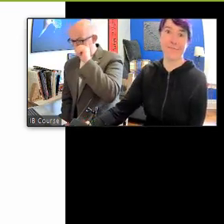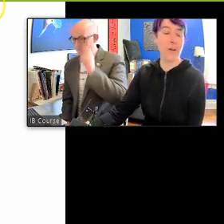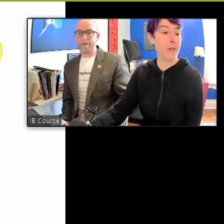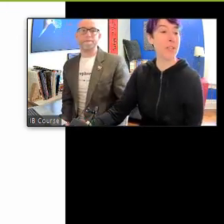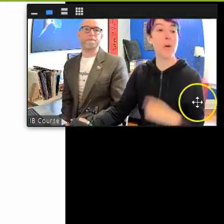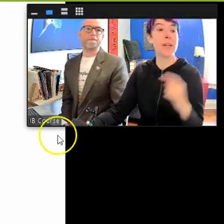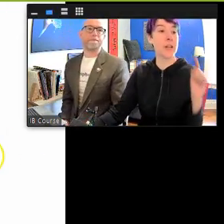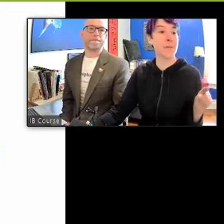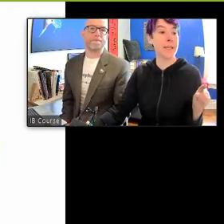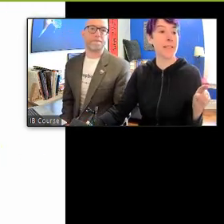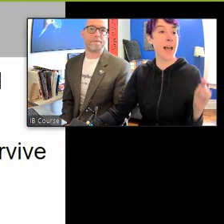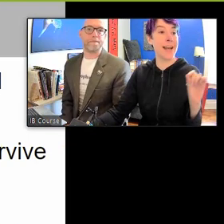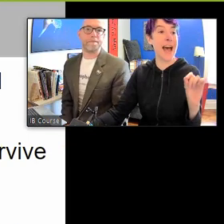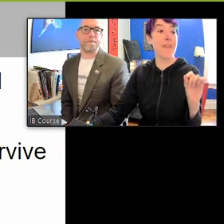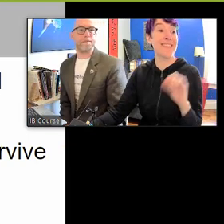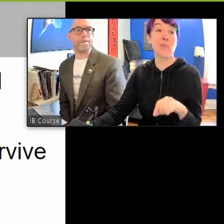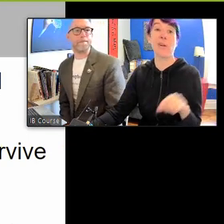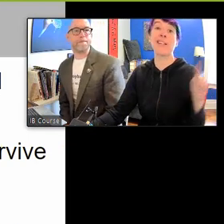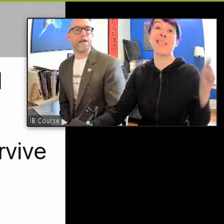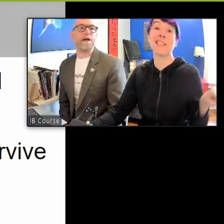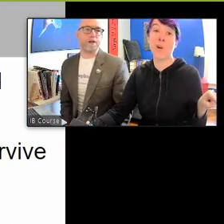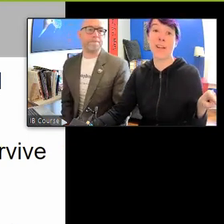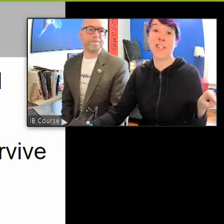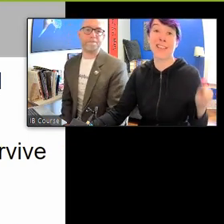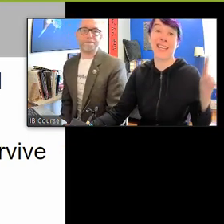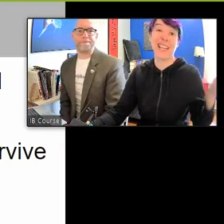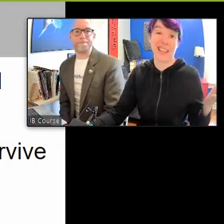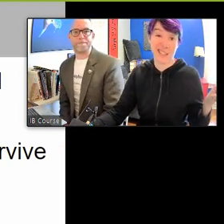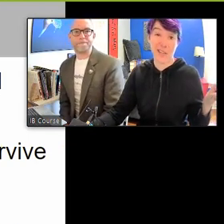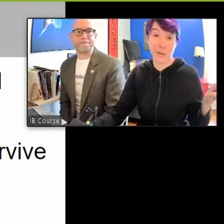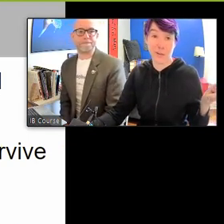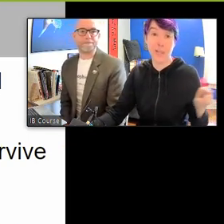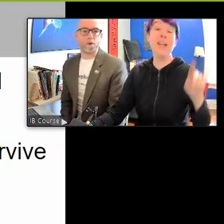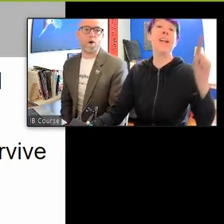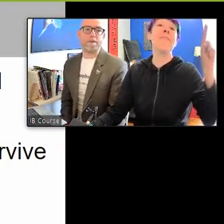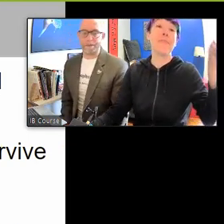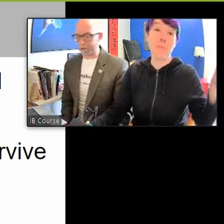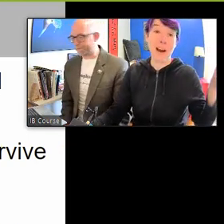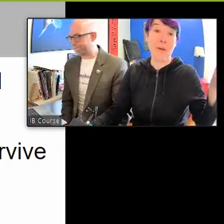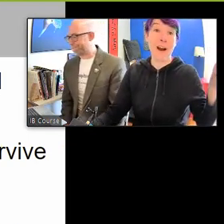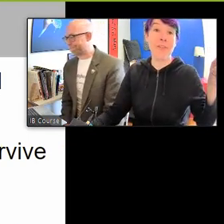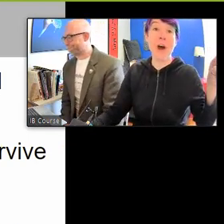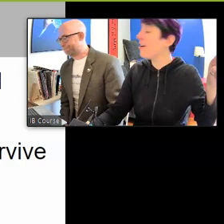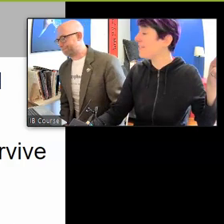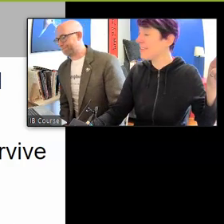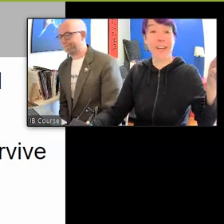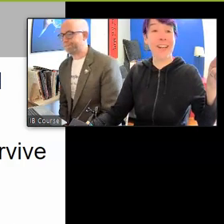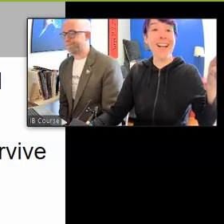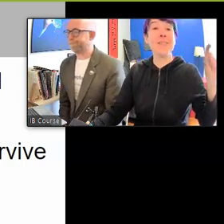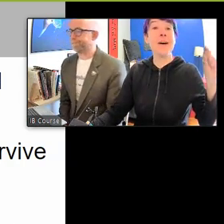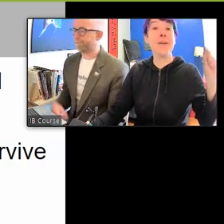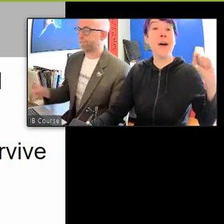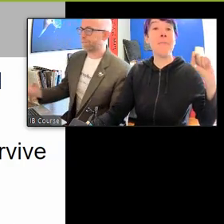amazing. Okay, we totally should have put this slide after this one because this the question that links to... Wah, I'm sorry. Wah, wah. No, it's all